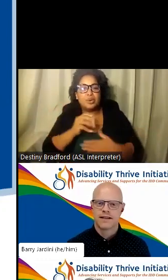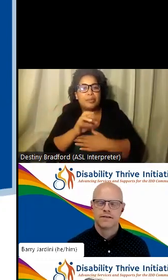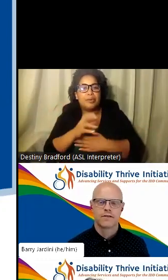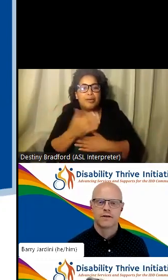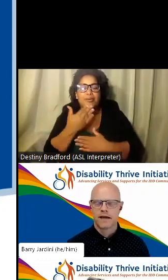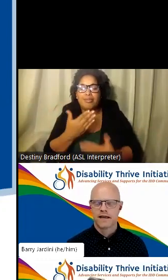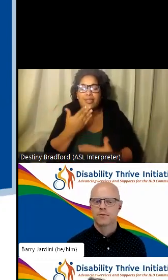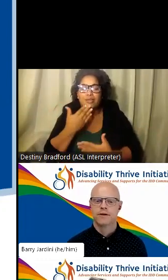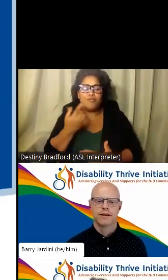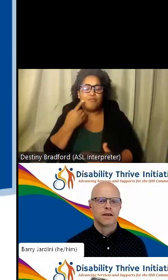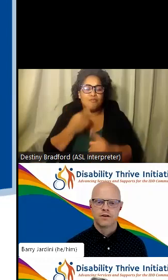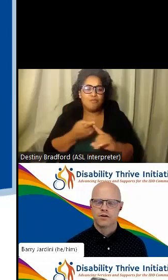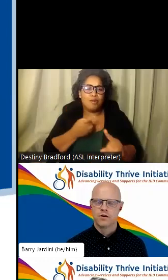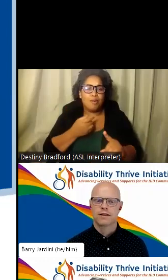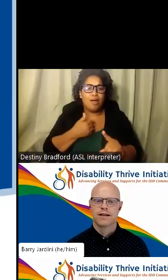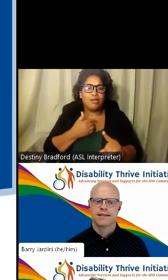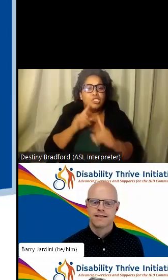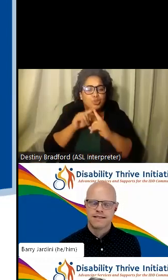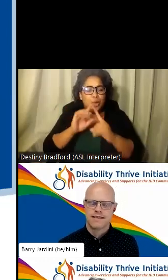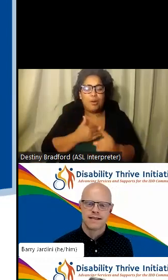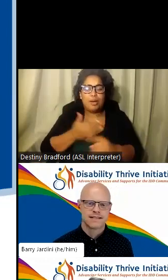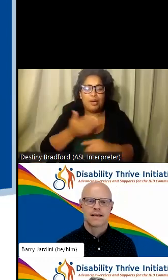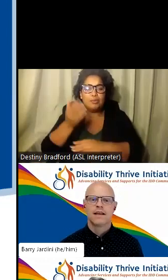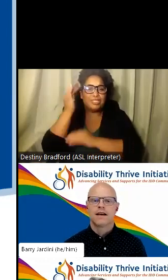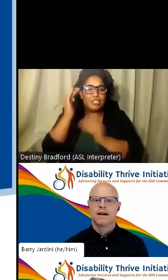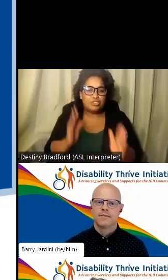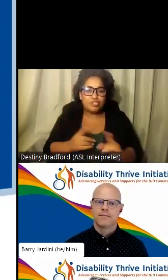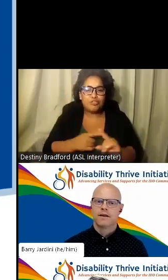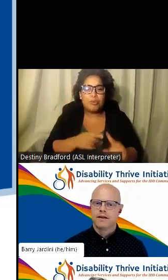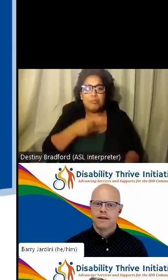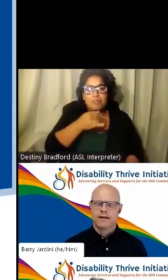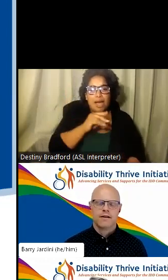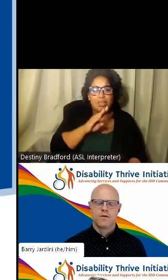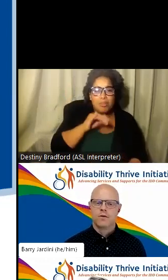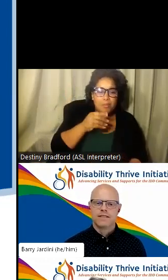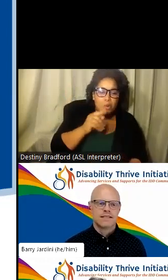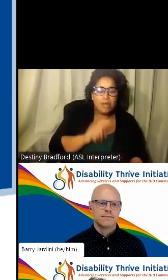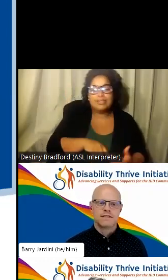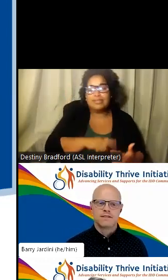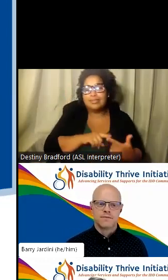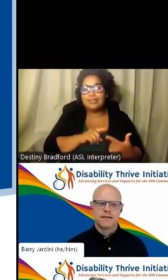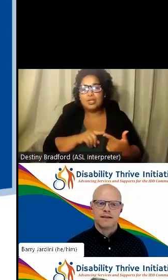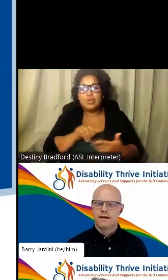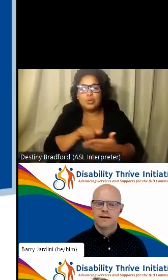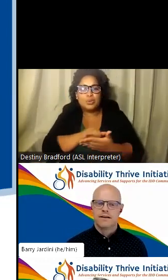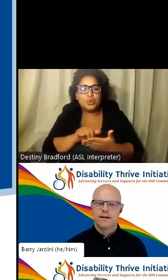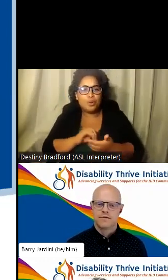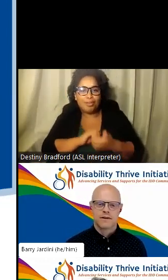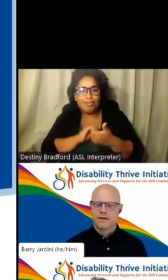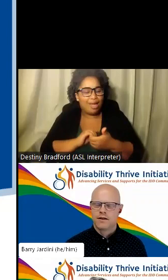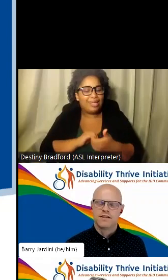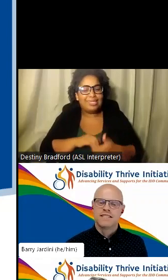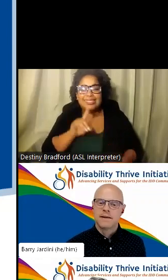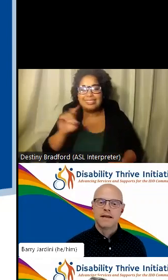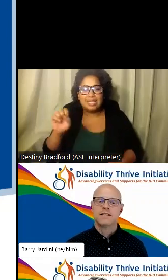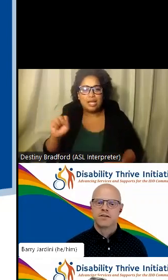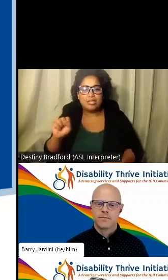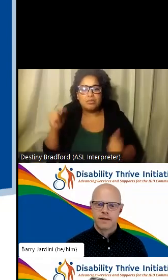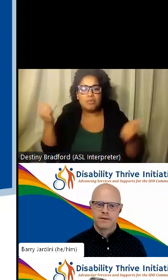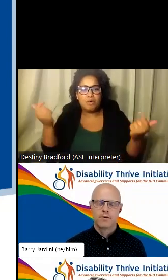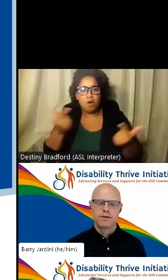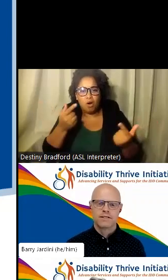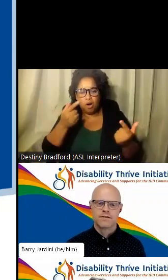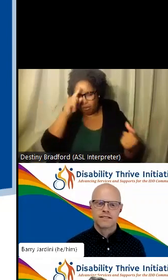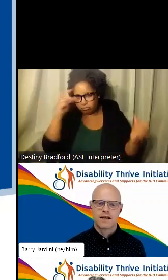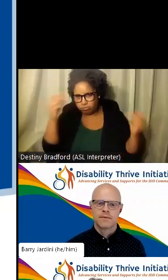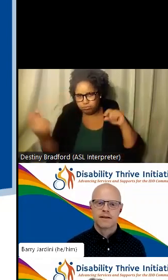presenters today from PathPoint, New York Alliance, and DDS. Everyone seems to be on the same page here